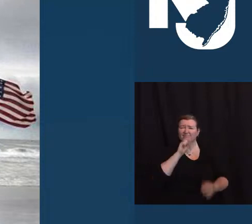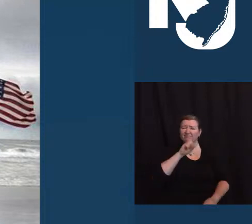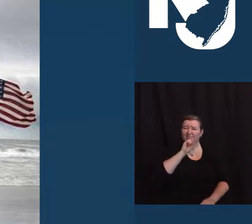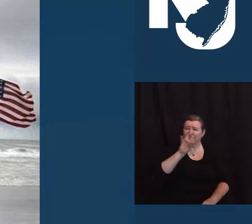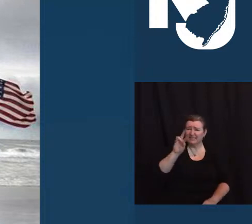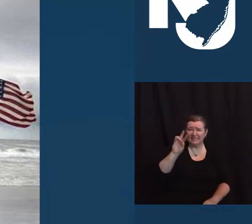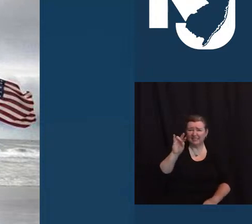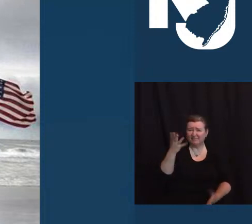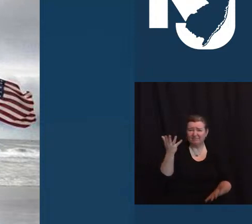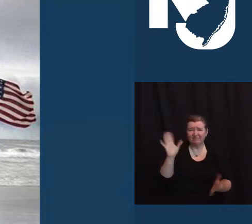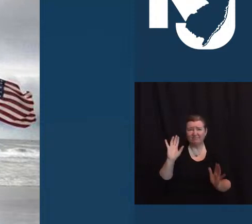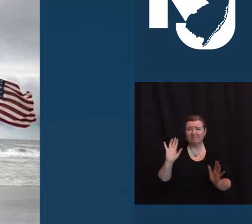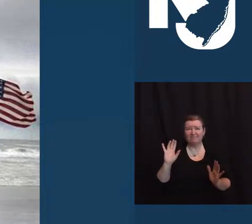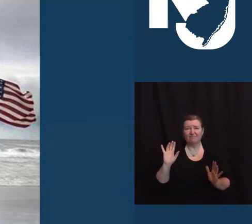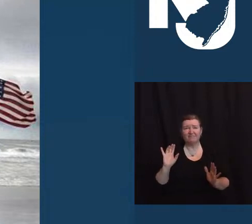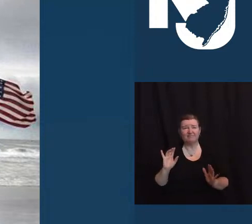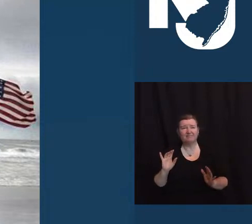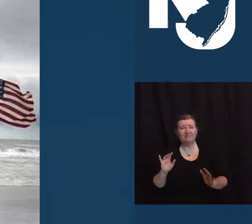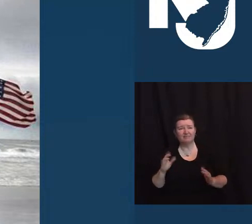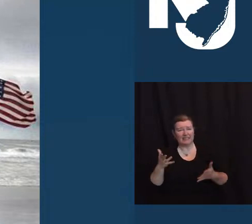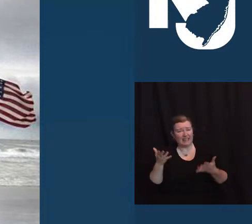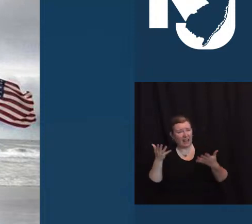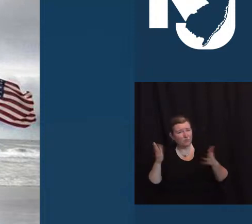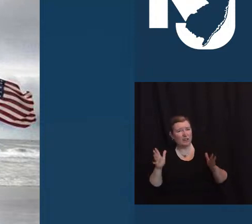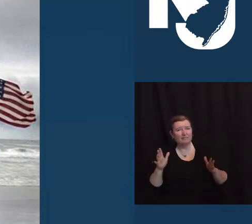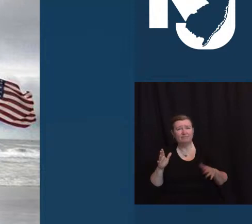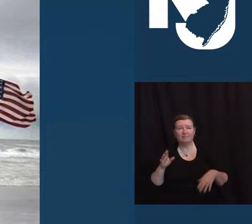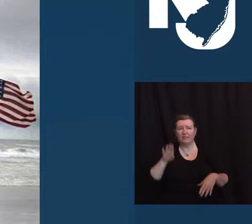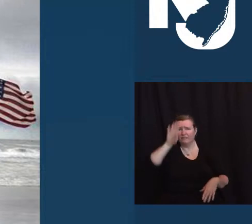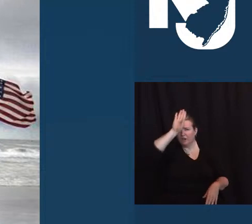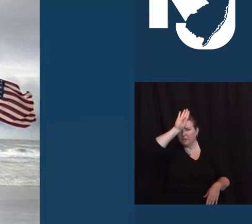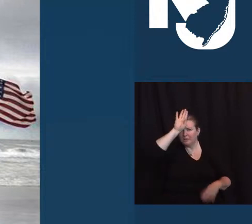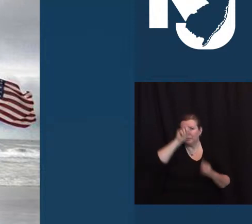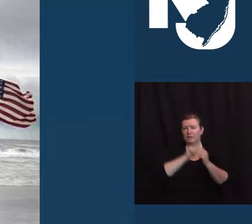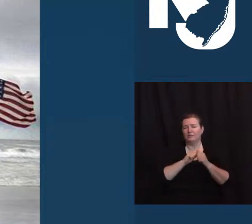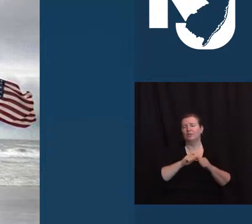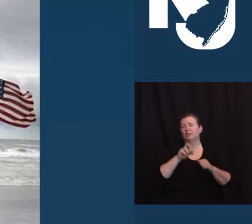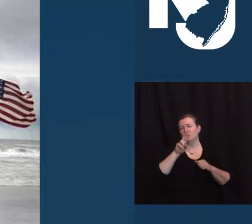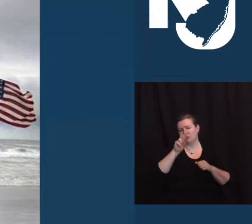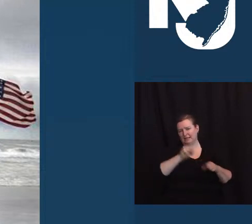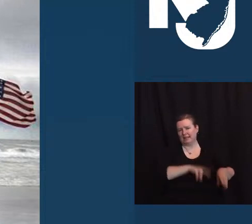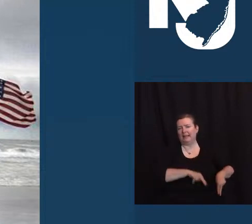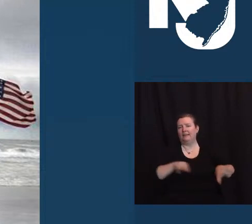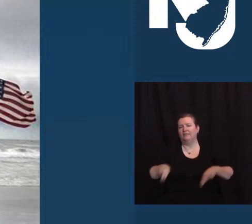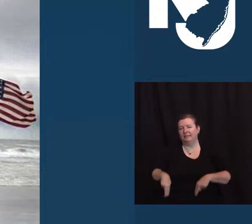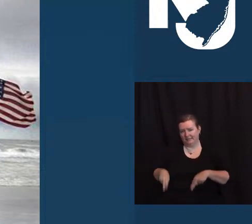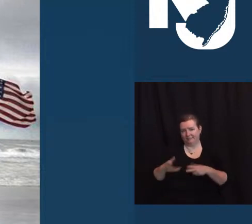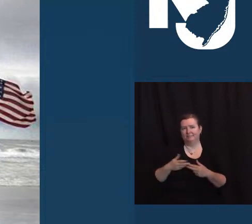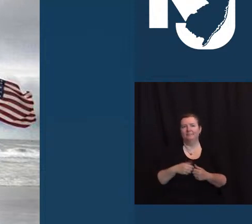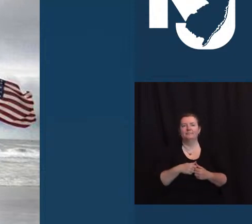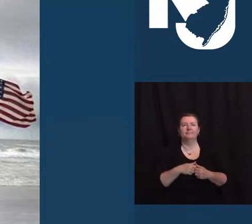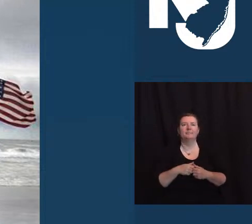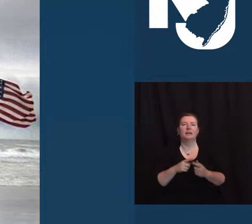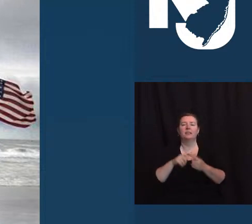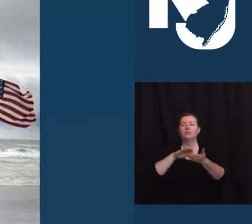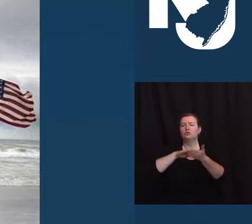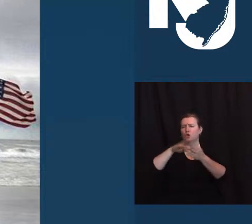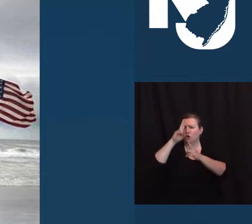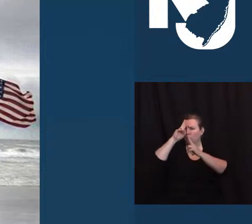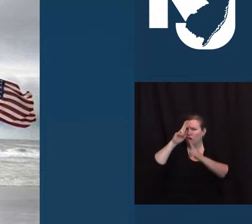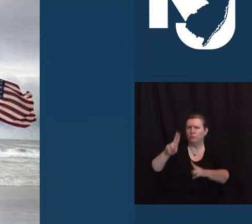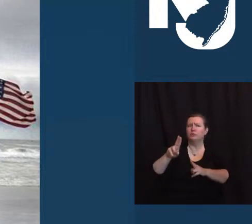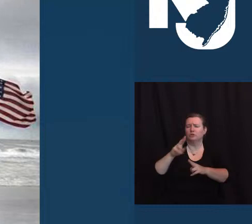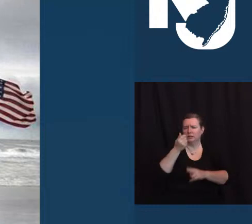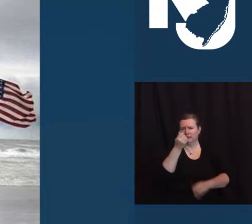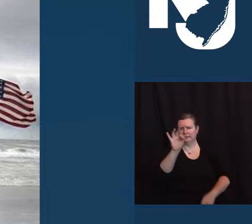After high school, he served as a fireman with the United States Navy and earned an honorable discharge in 1970. Harry